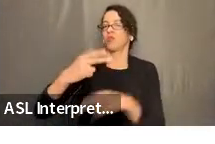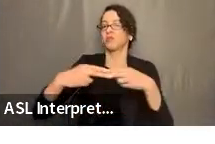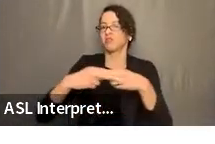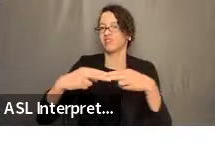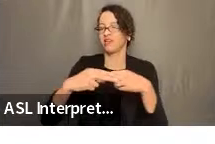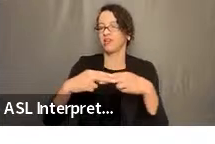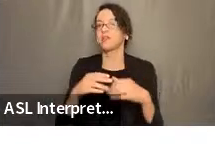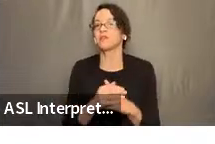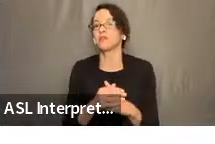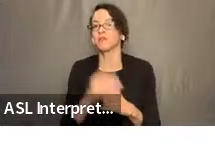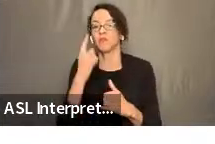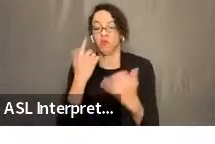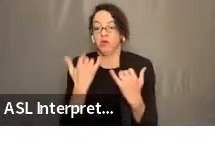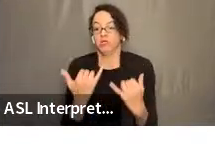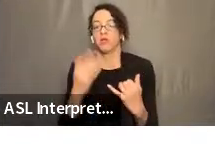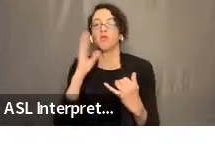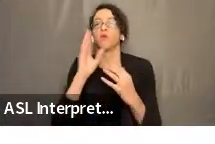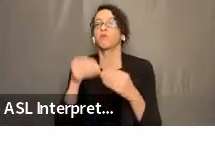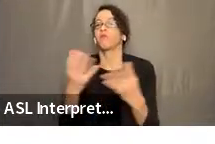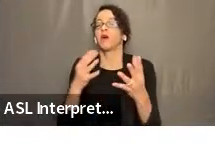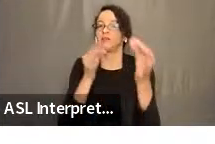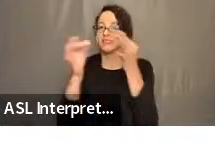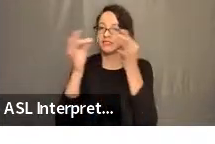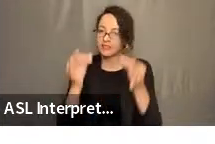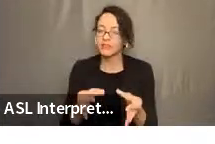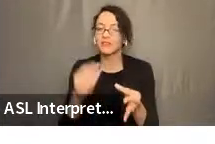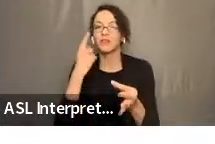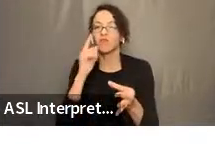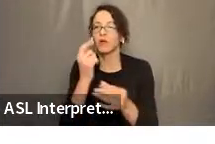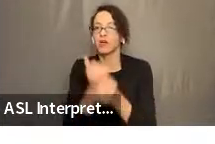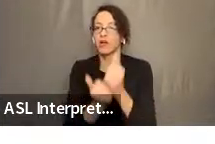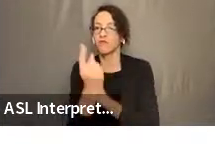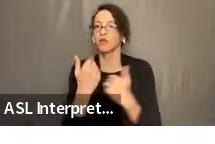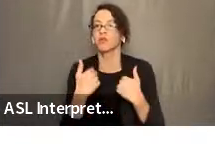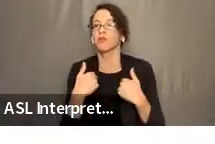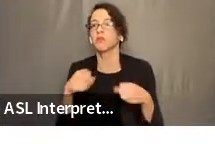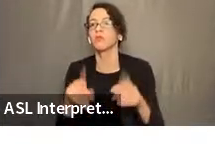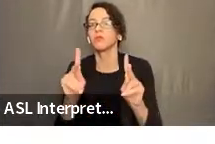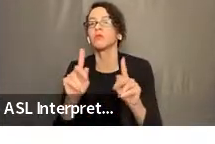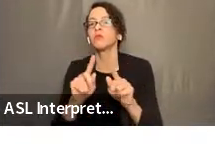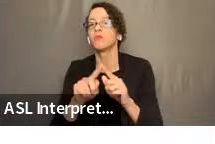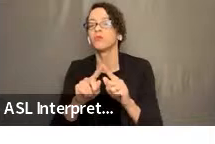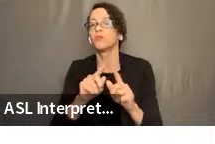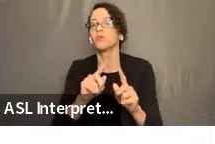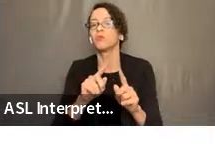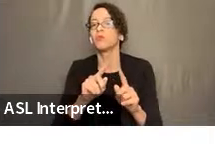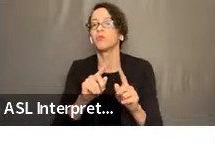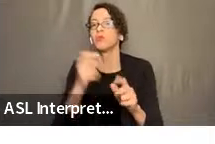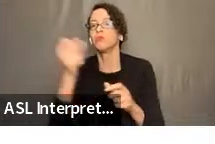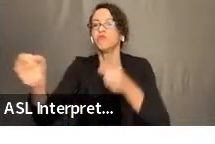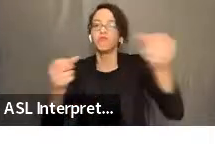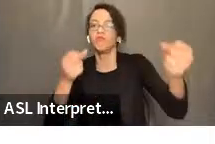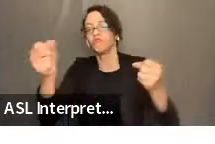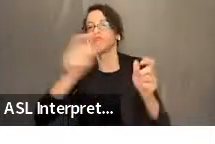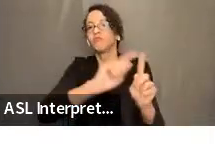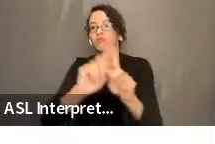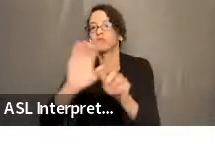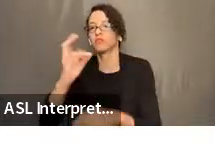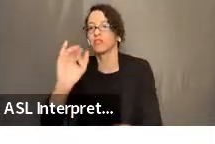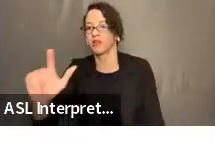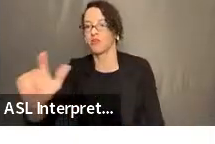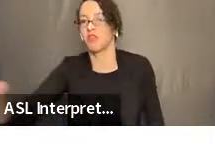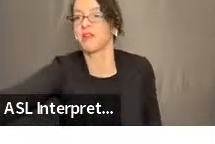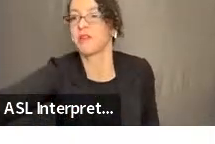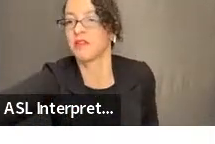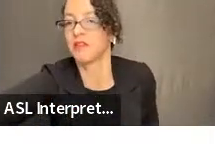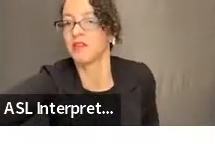providing instructions so that it gives the opportunity for everyone to move to the channels. Yeah, Perfect. That's what I wasn't sure about. I really appreciate